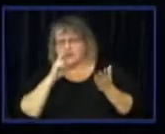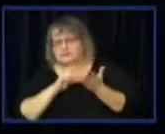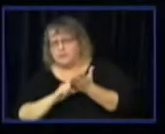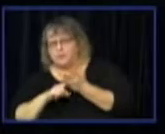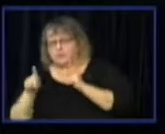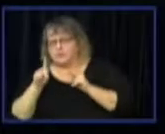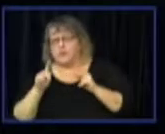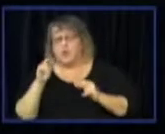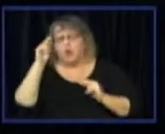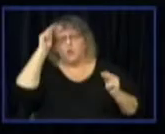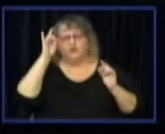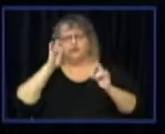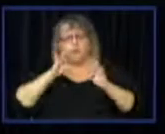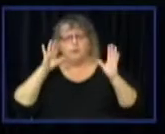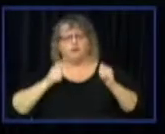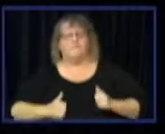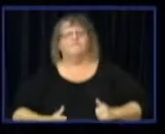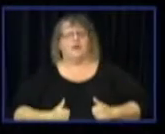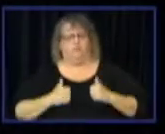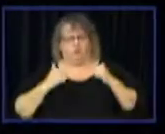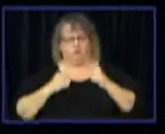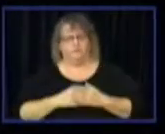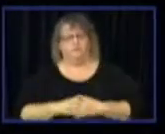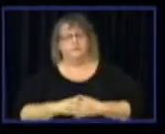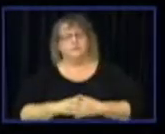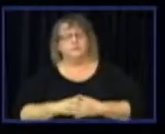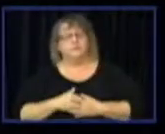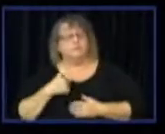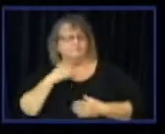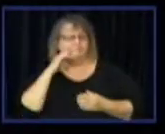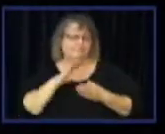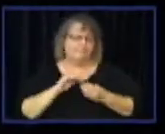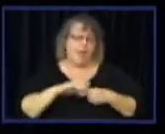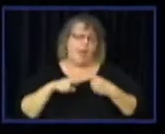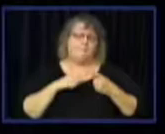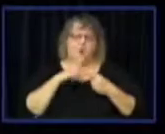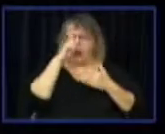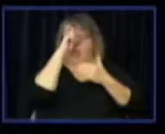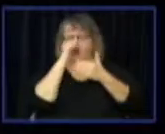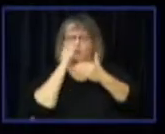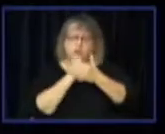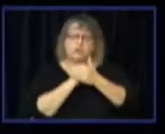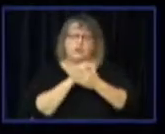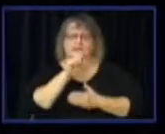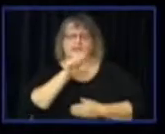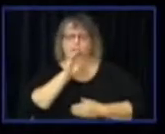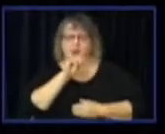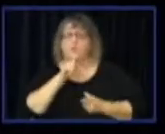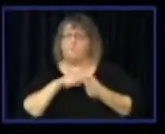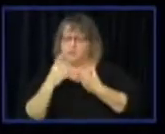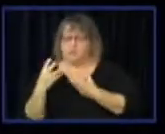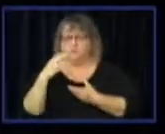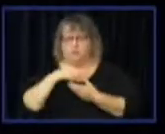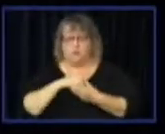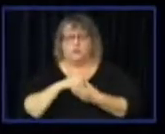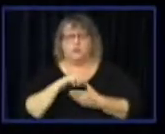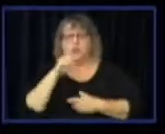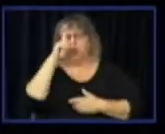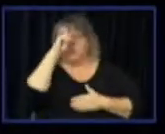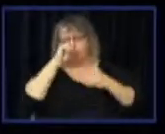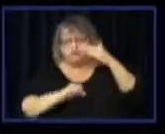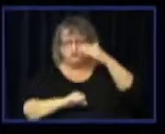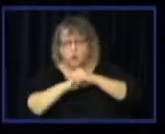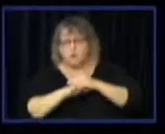our neurotrauma survivors. So I've been talking mostly about concussions and brain injury, but it includes stroke